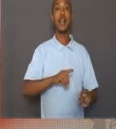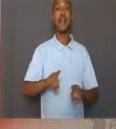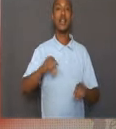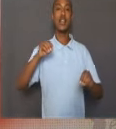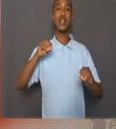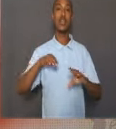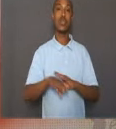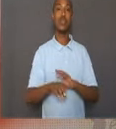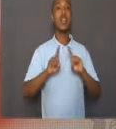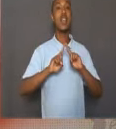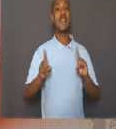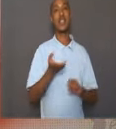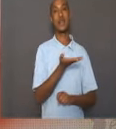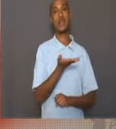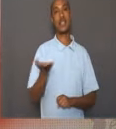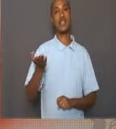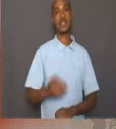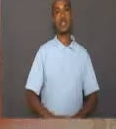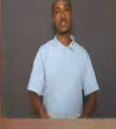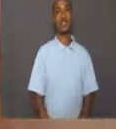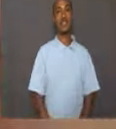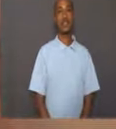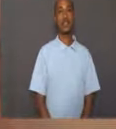through different substances.